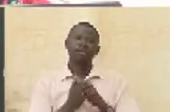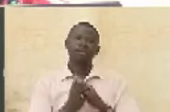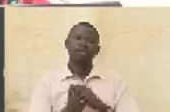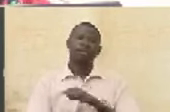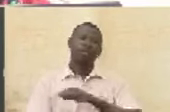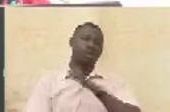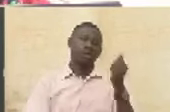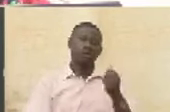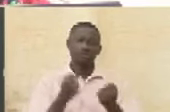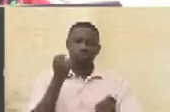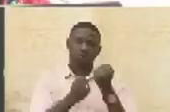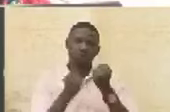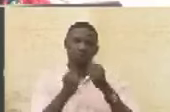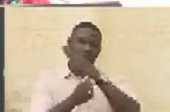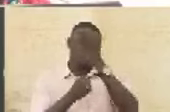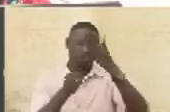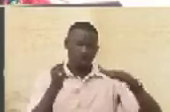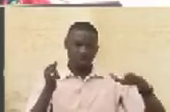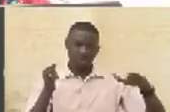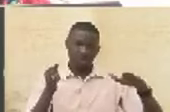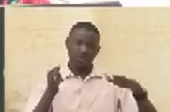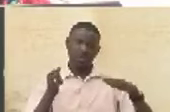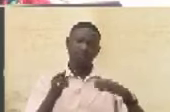and a truck